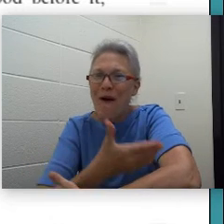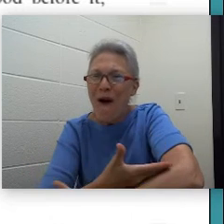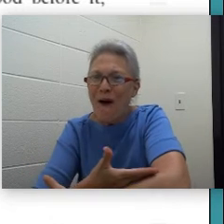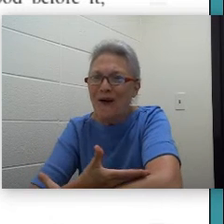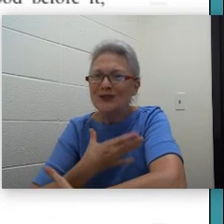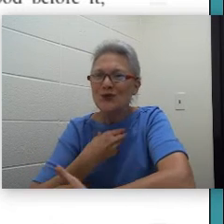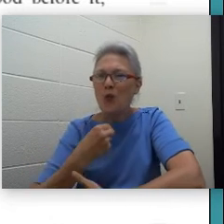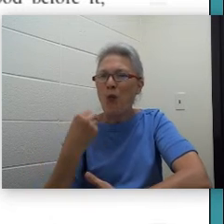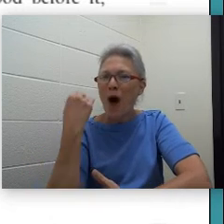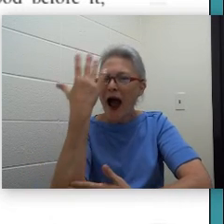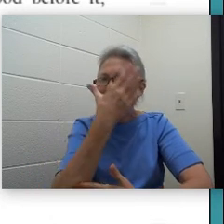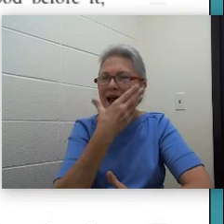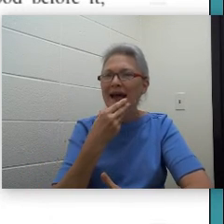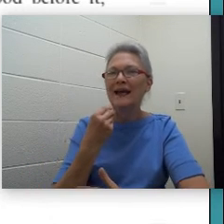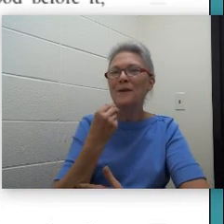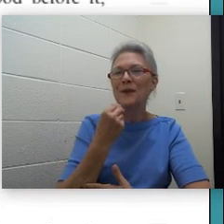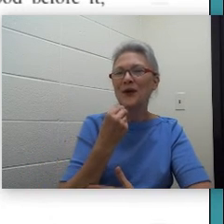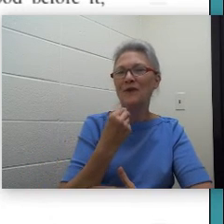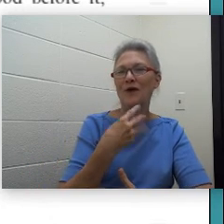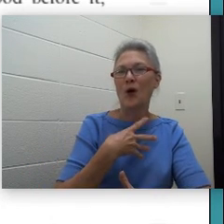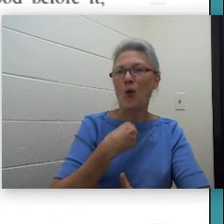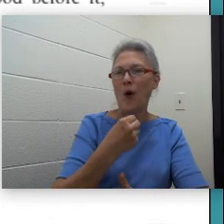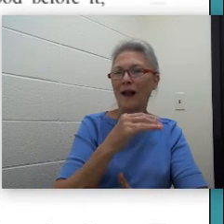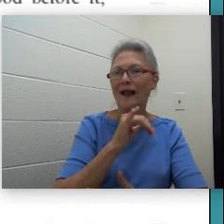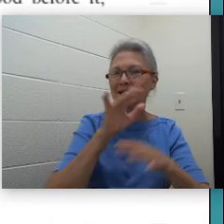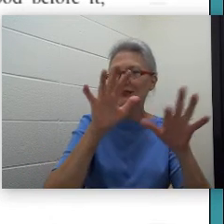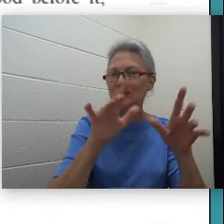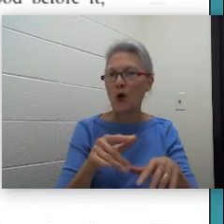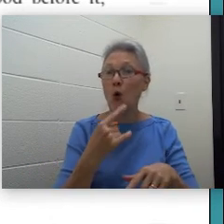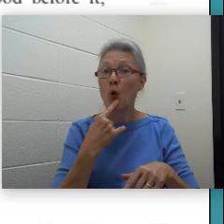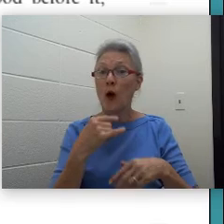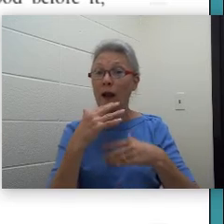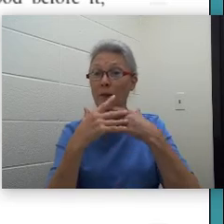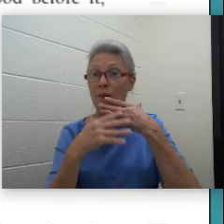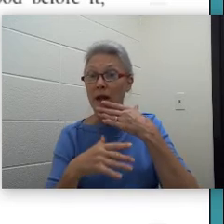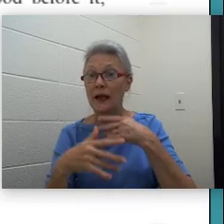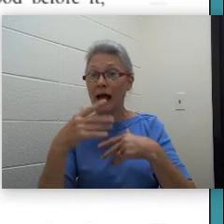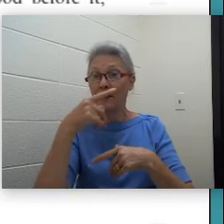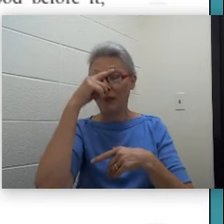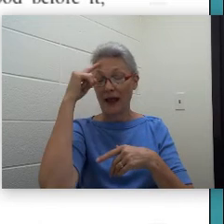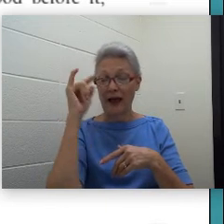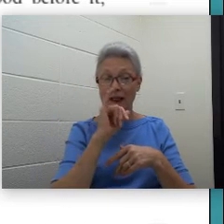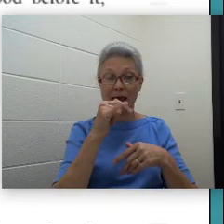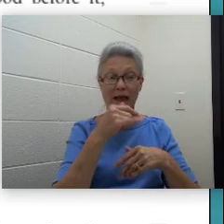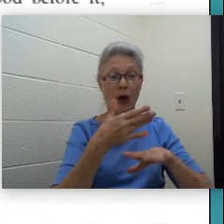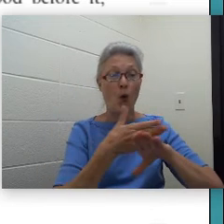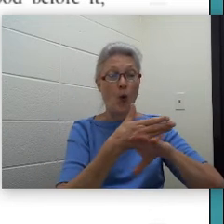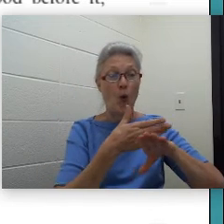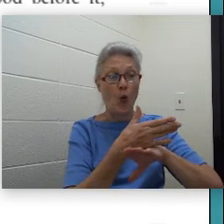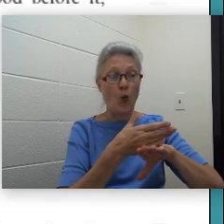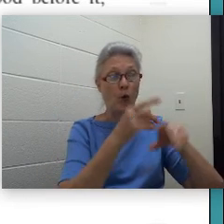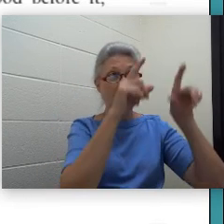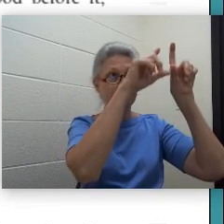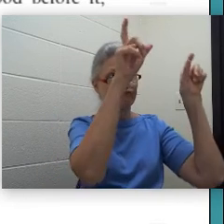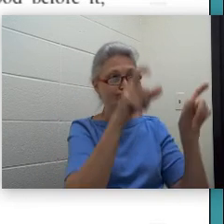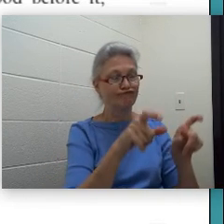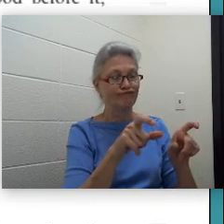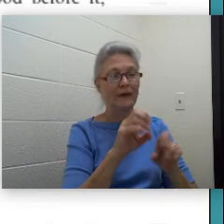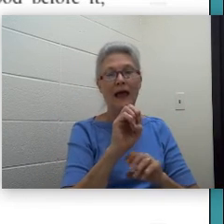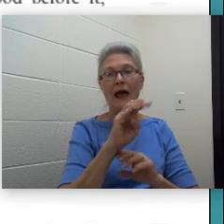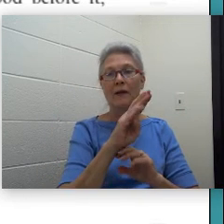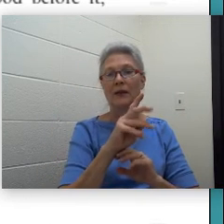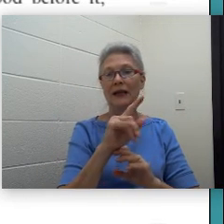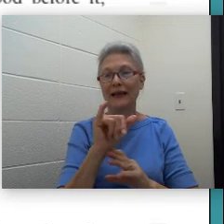white as snow, as red as blood, and as black as ebony wood. Therefore they called her Little Snow